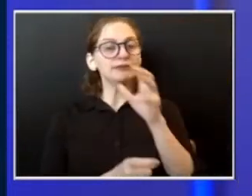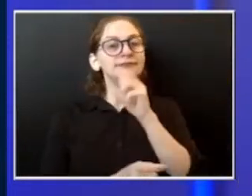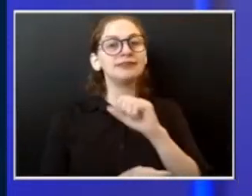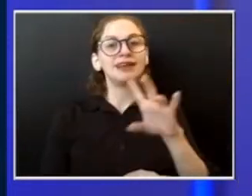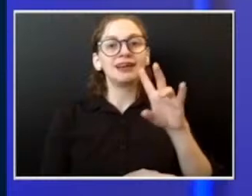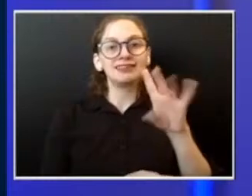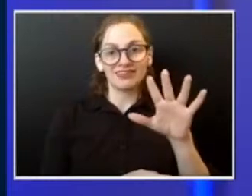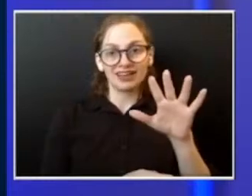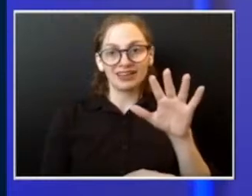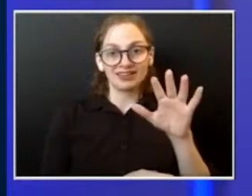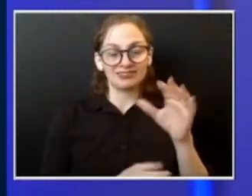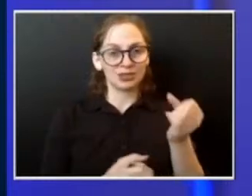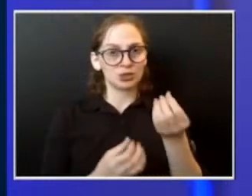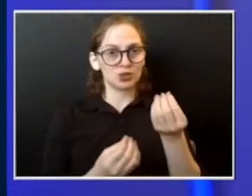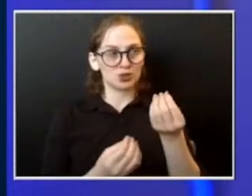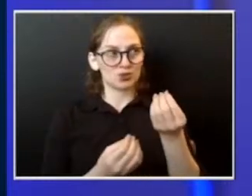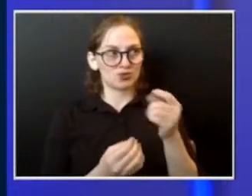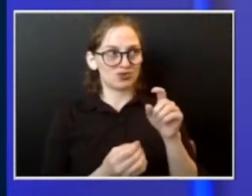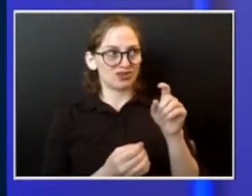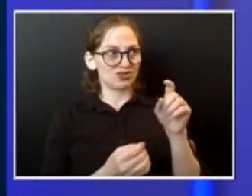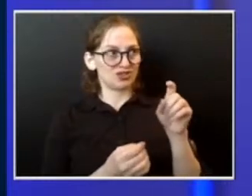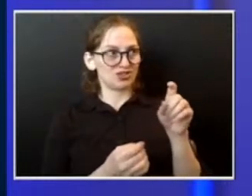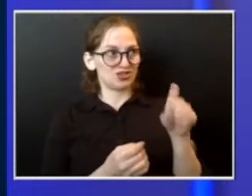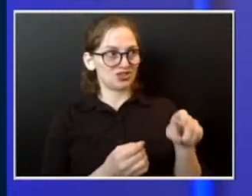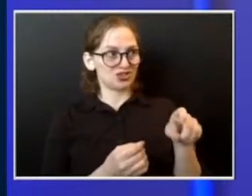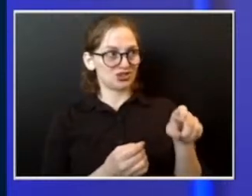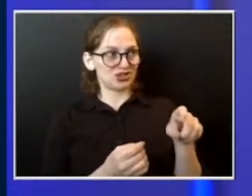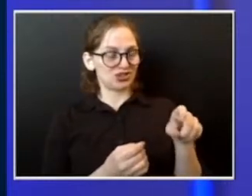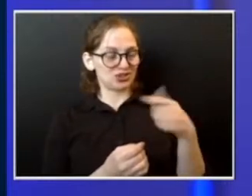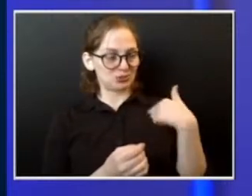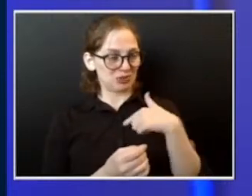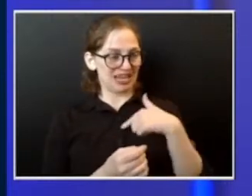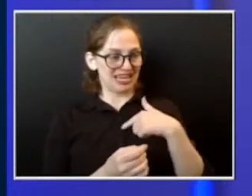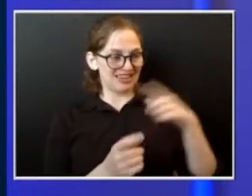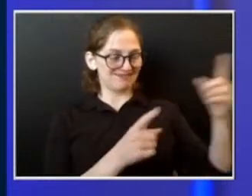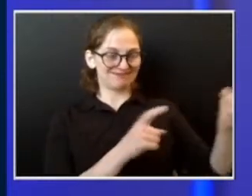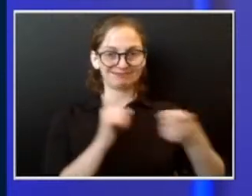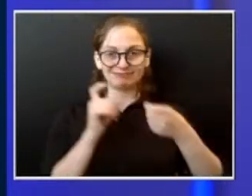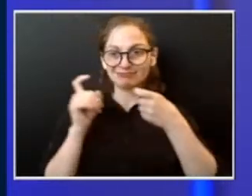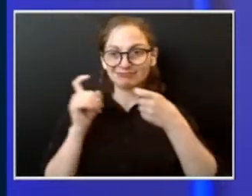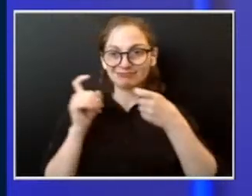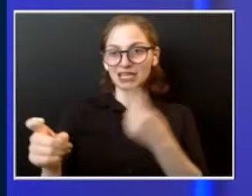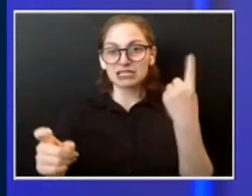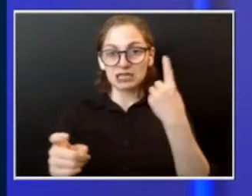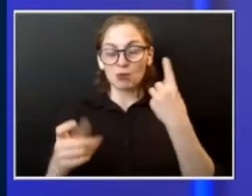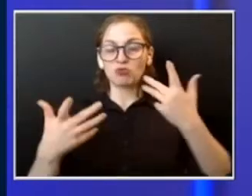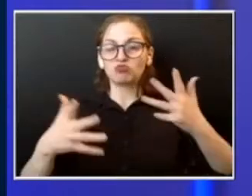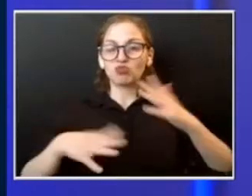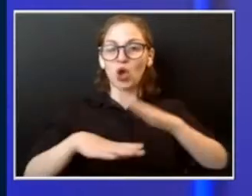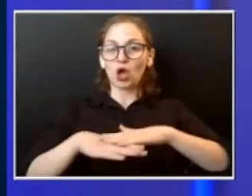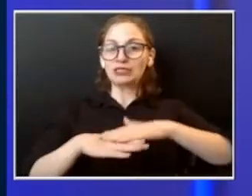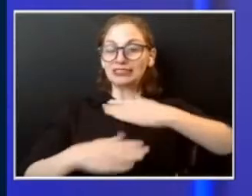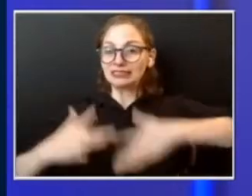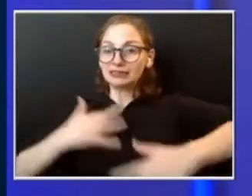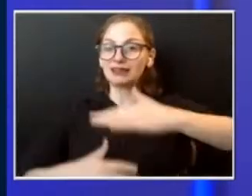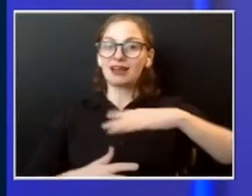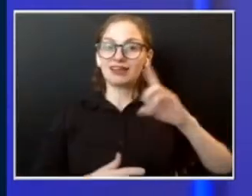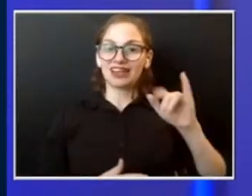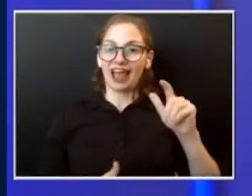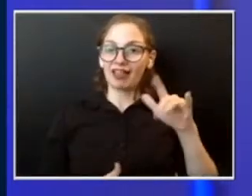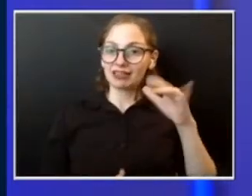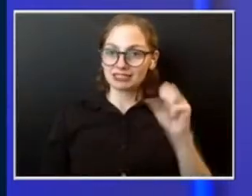put this kidney into somebody who's on dialysis? But the risk of that are pretty significant if things go poorly, and they may have